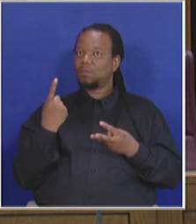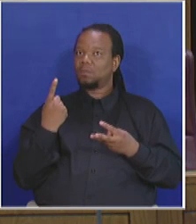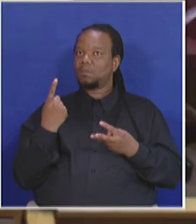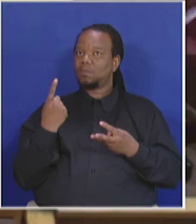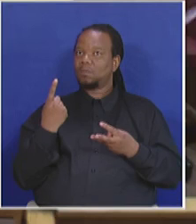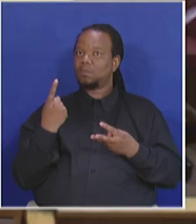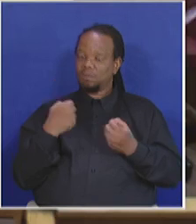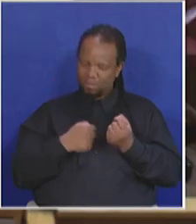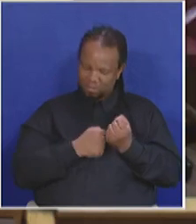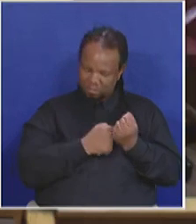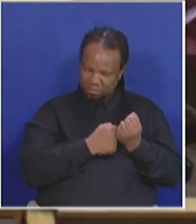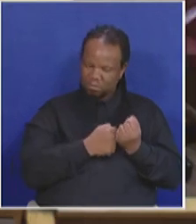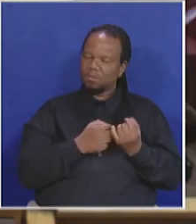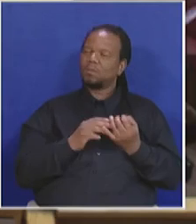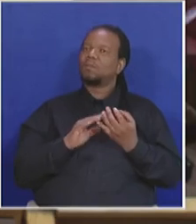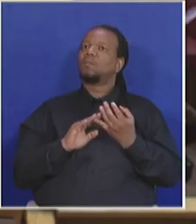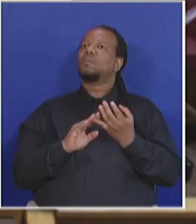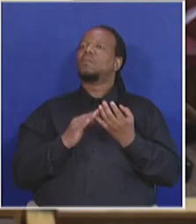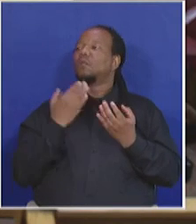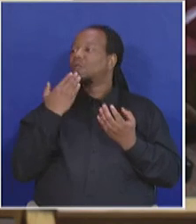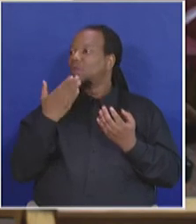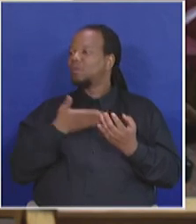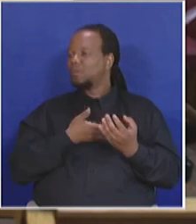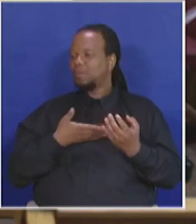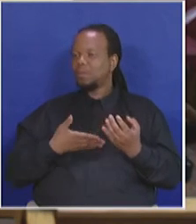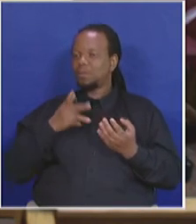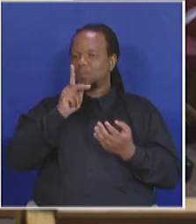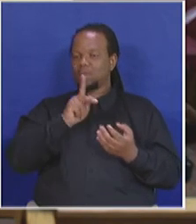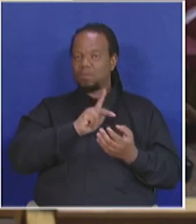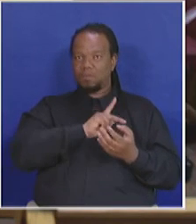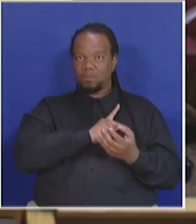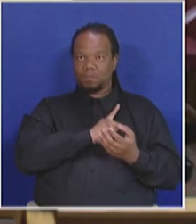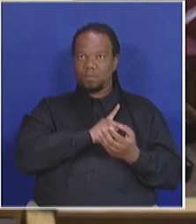Gauteng voted in favor. Thank you, ma'am. KwaZulu-Natal.